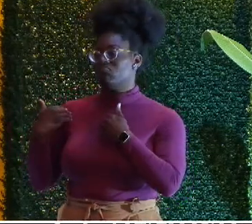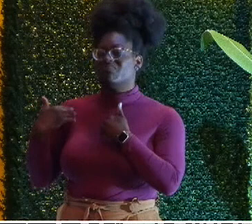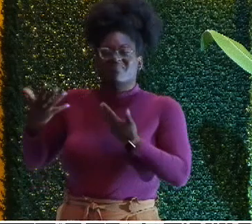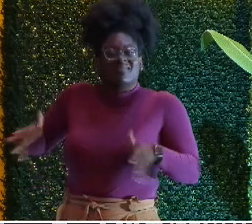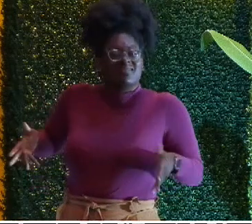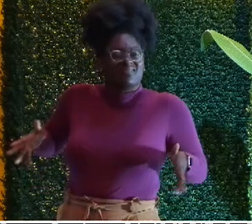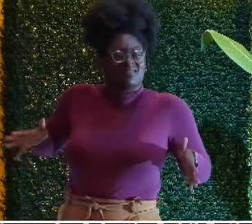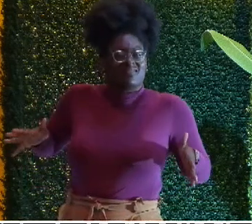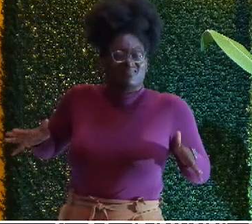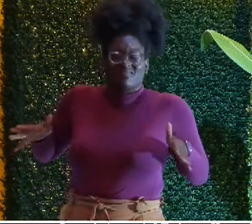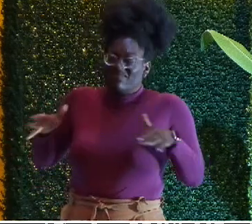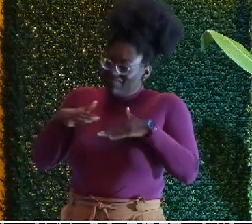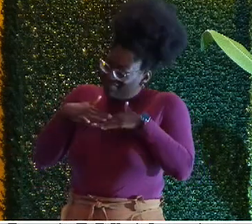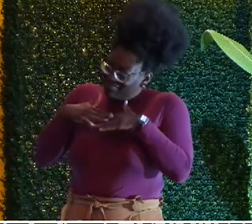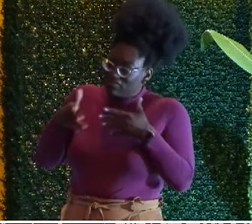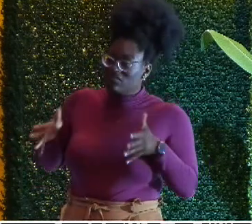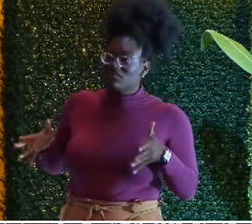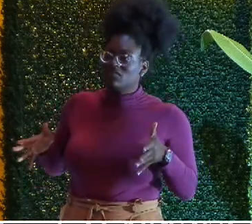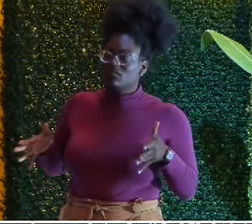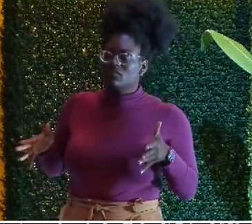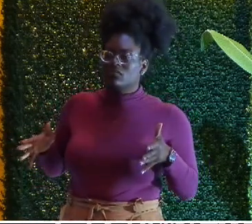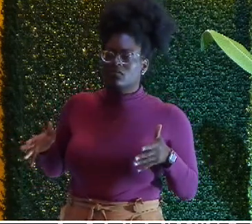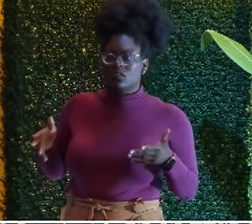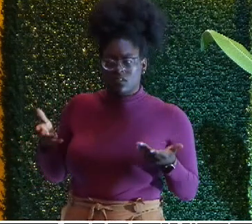so folks,